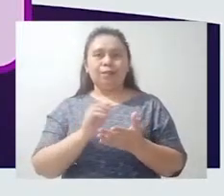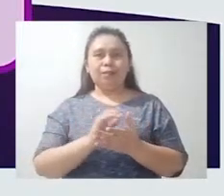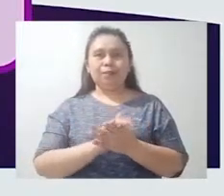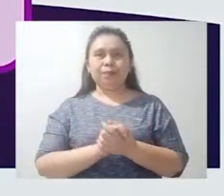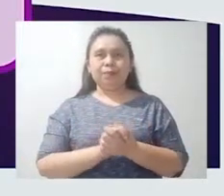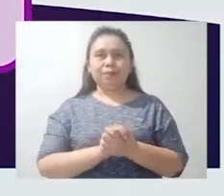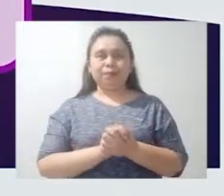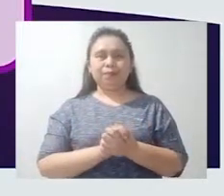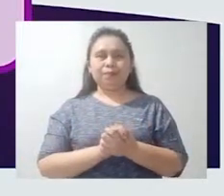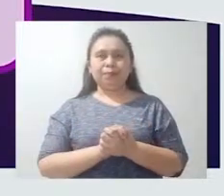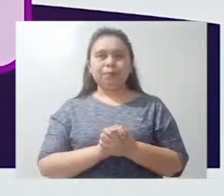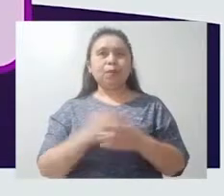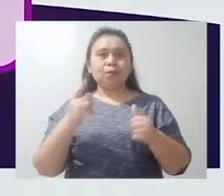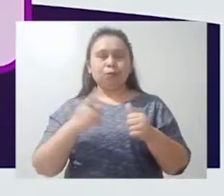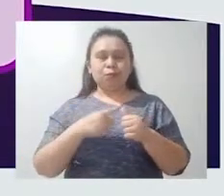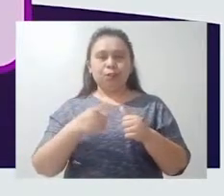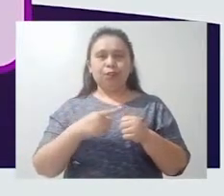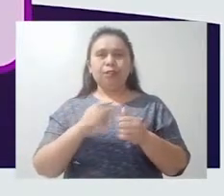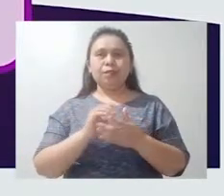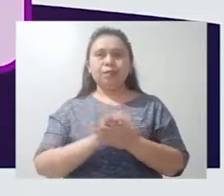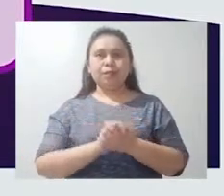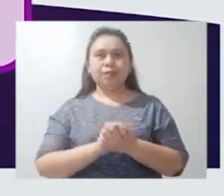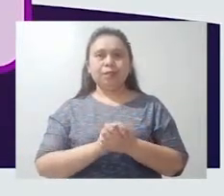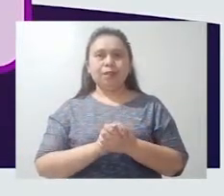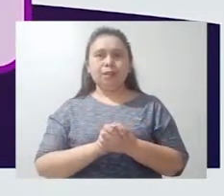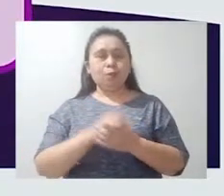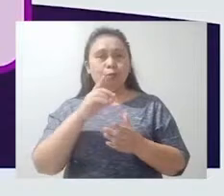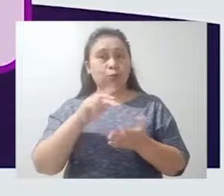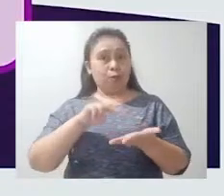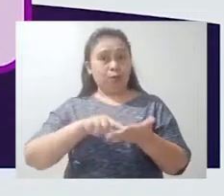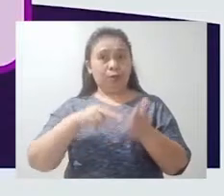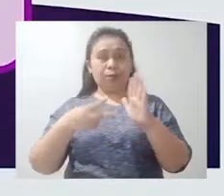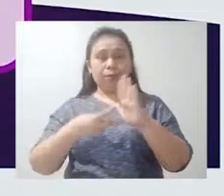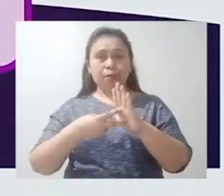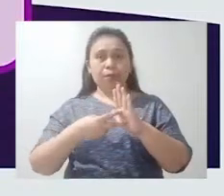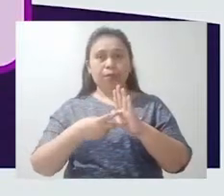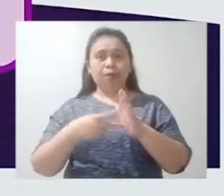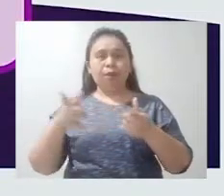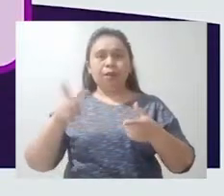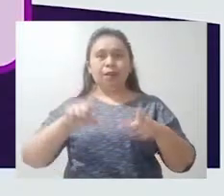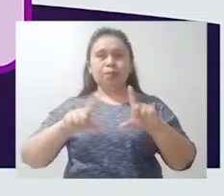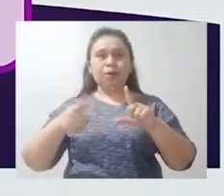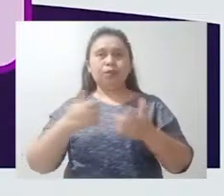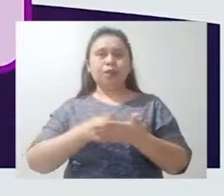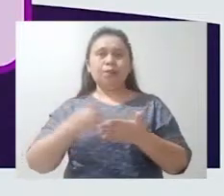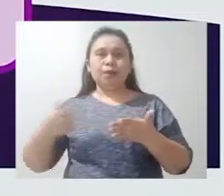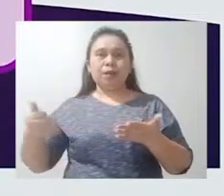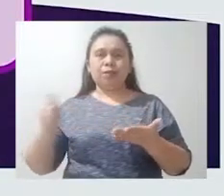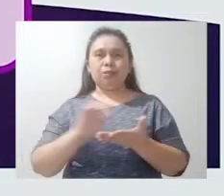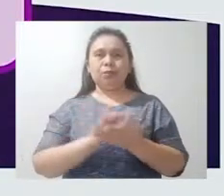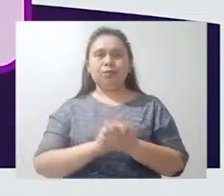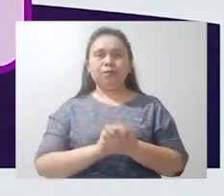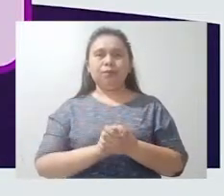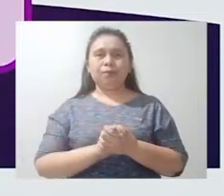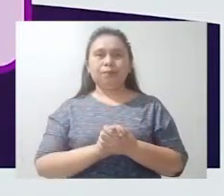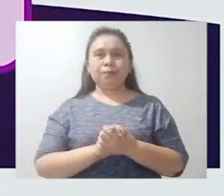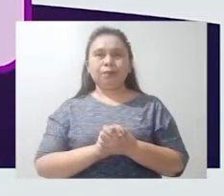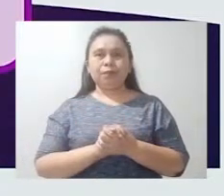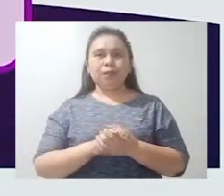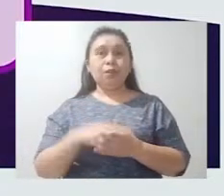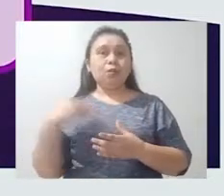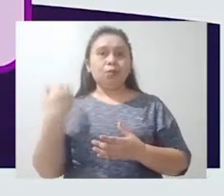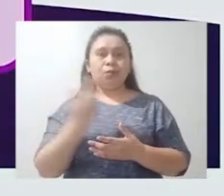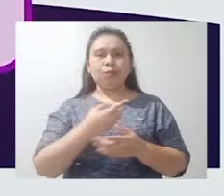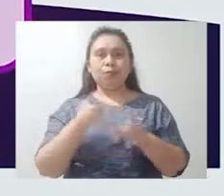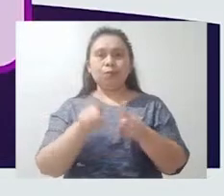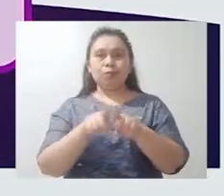discussed. First, we defined laboratory apparatus. We